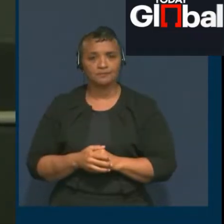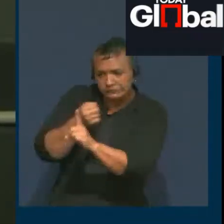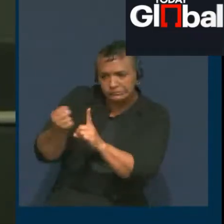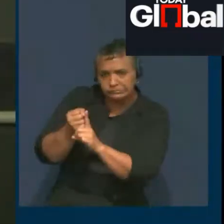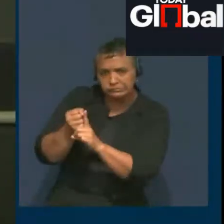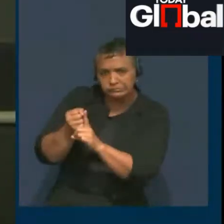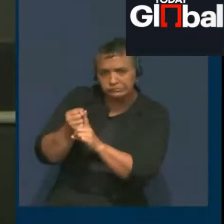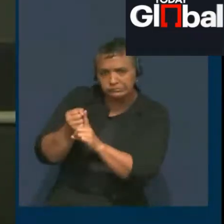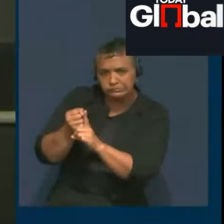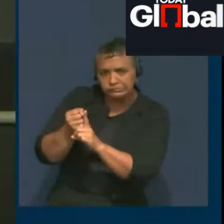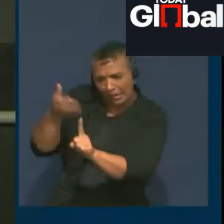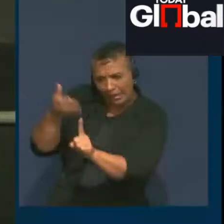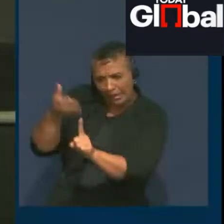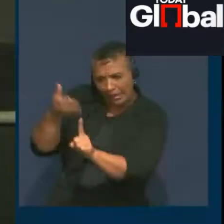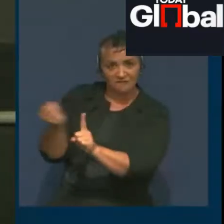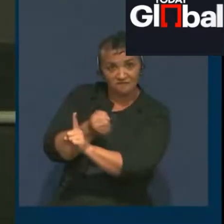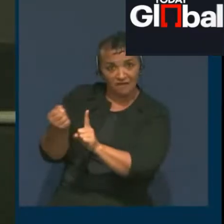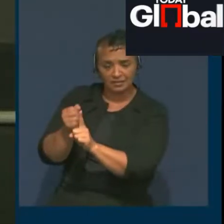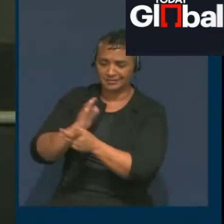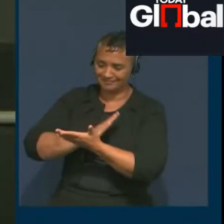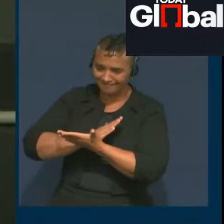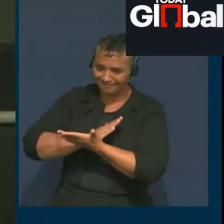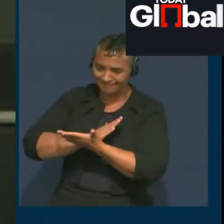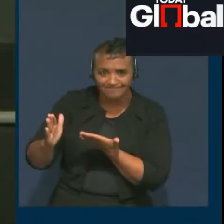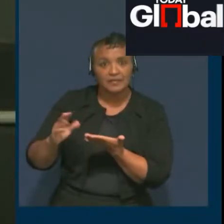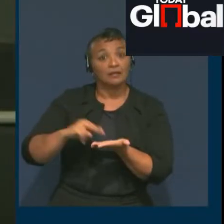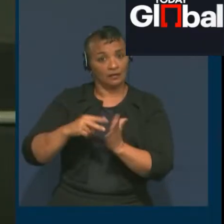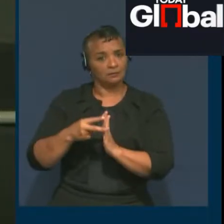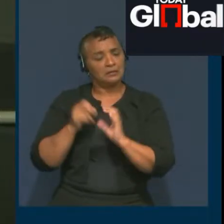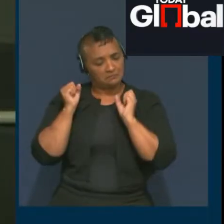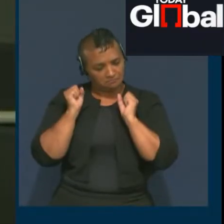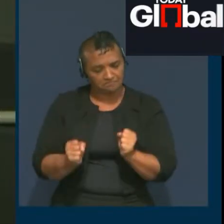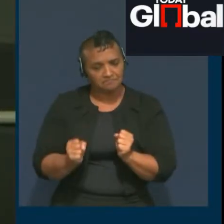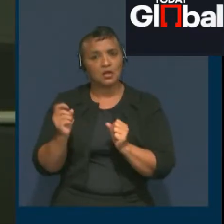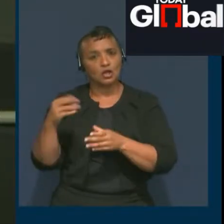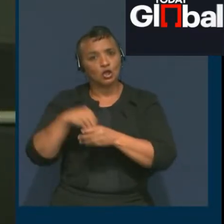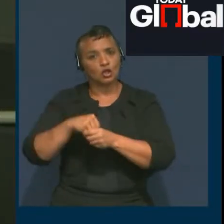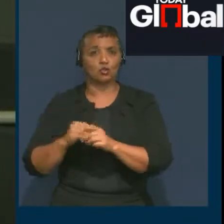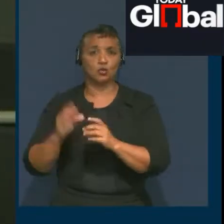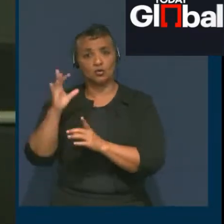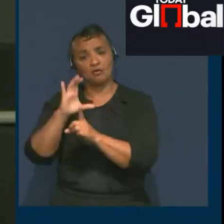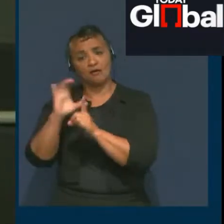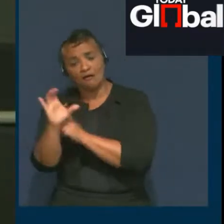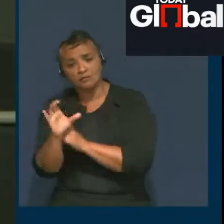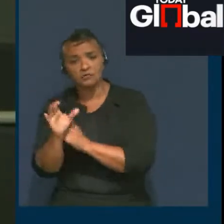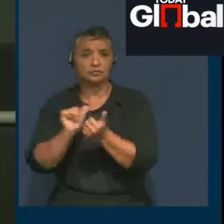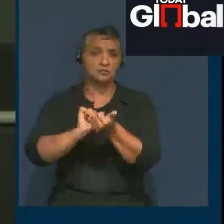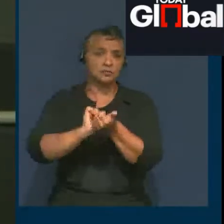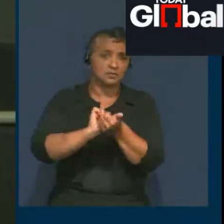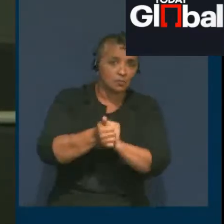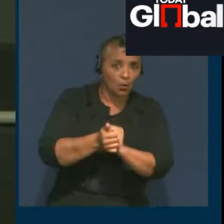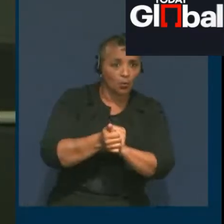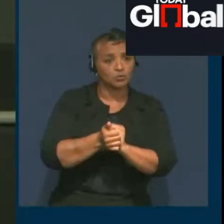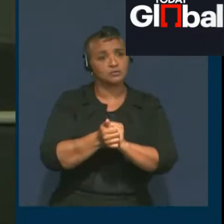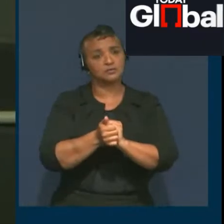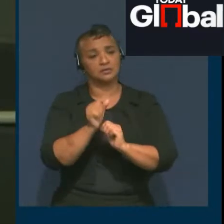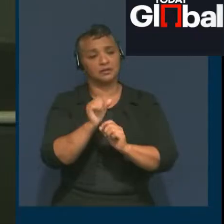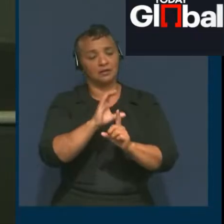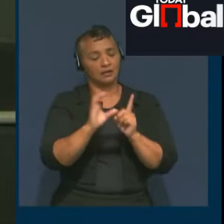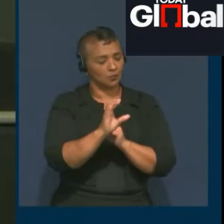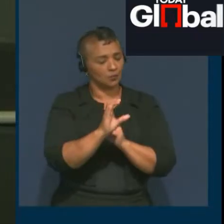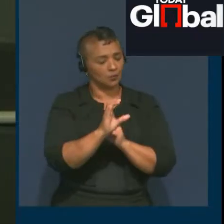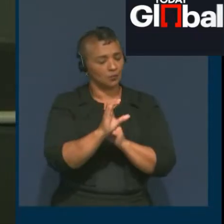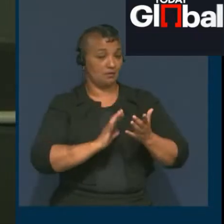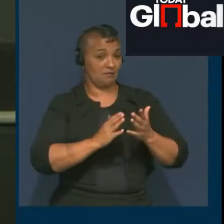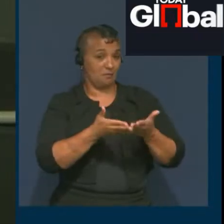exploitation, and violence, guarantees participation in cultural, sporting, recreational, and public life, provides for